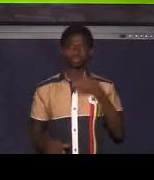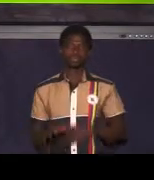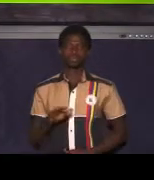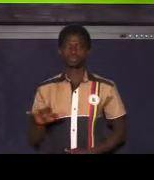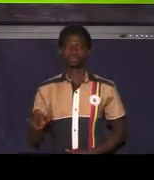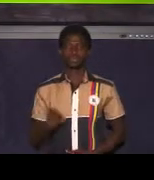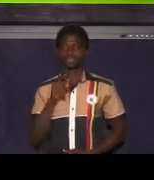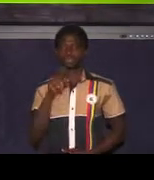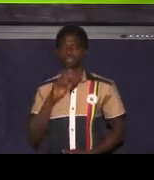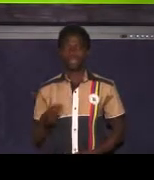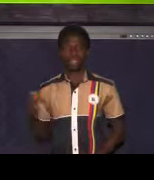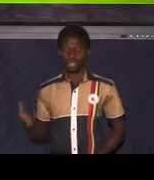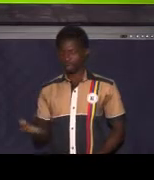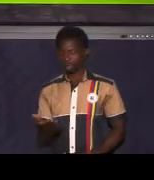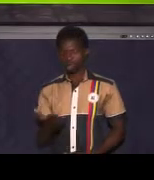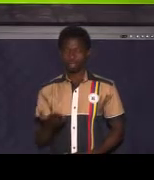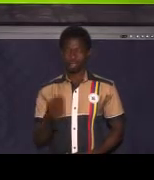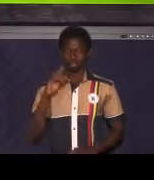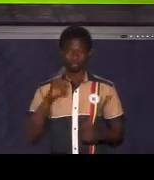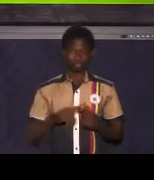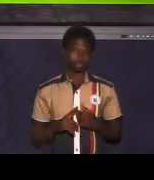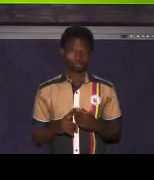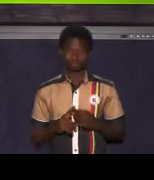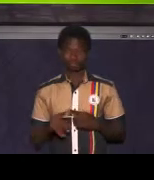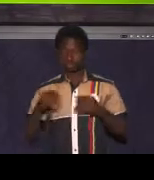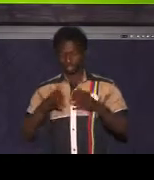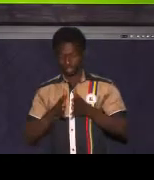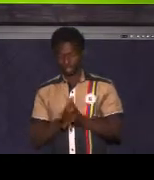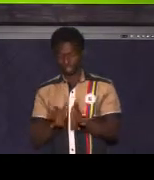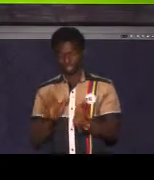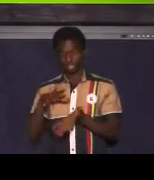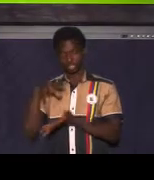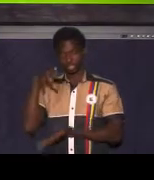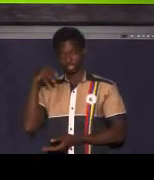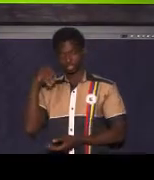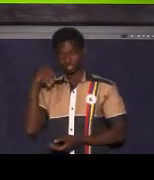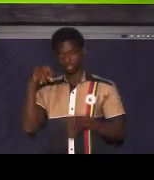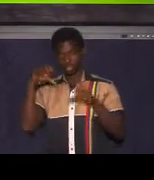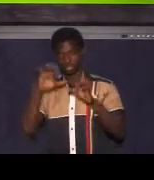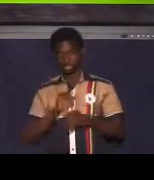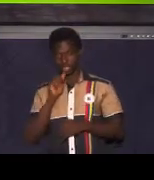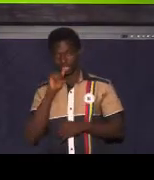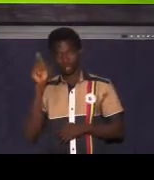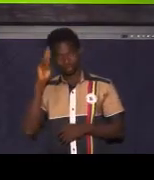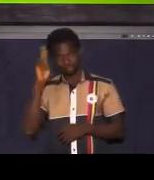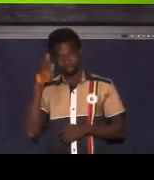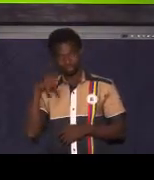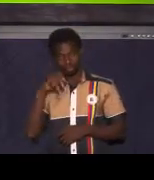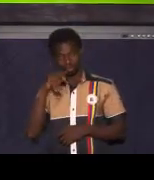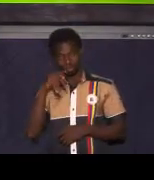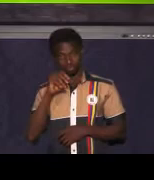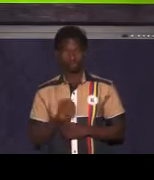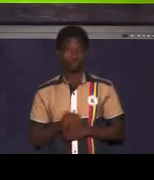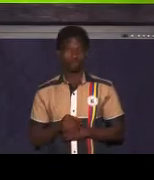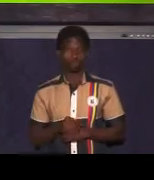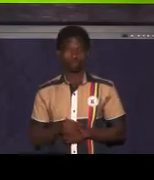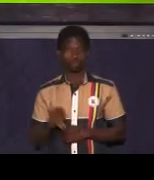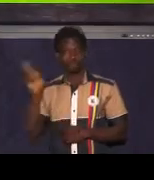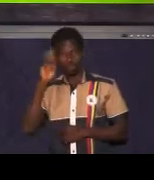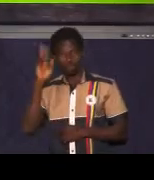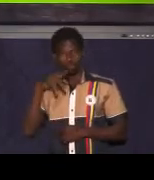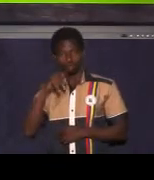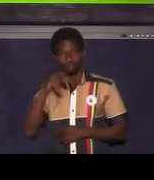Hello pupils, you are welcome to General Studies class. I am Uncle